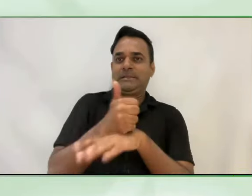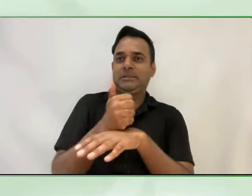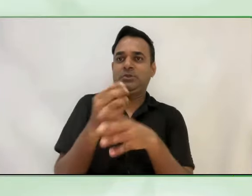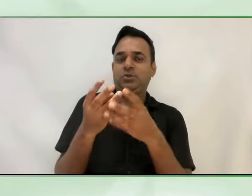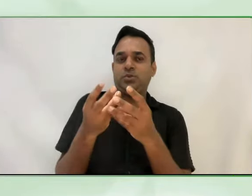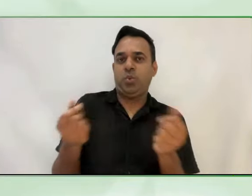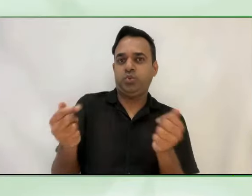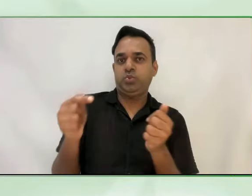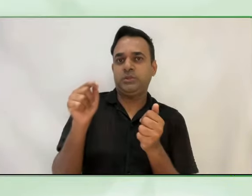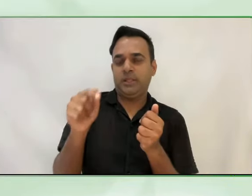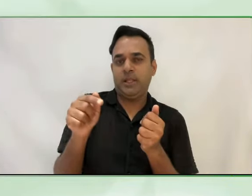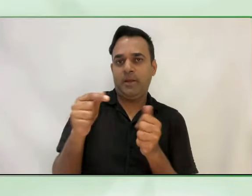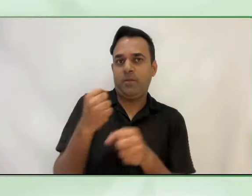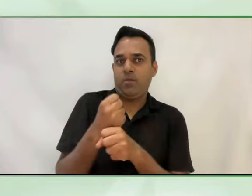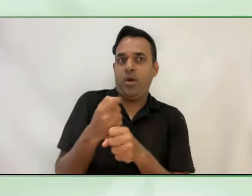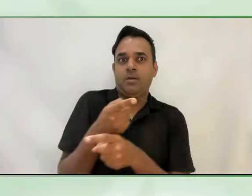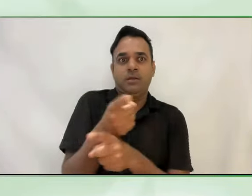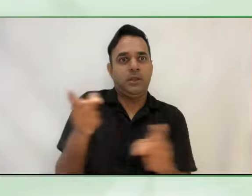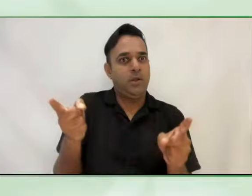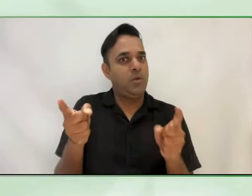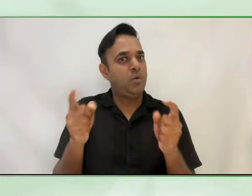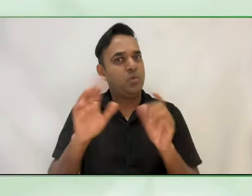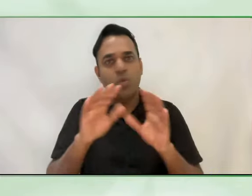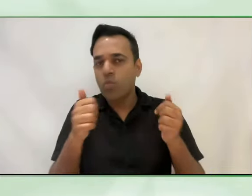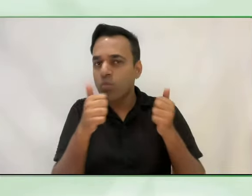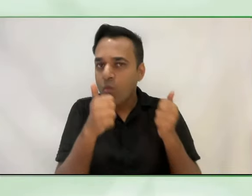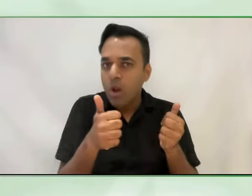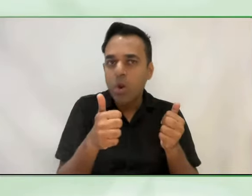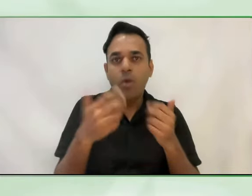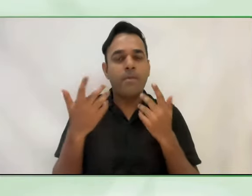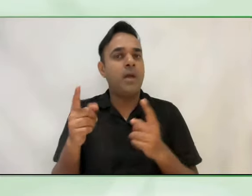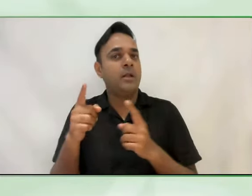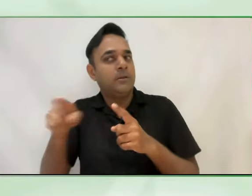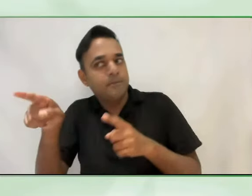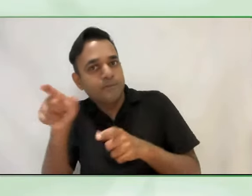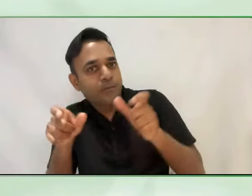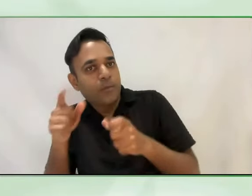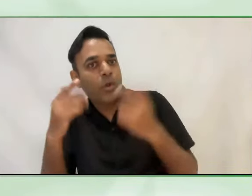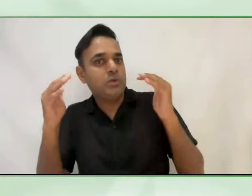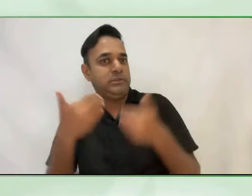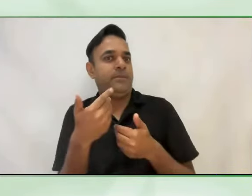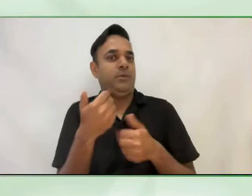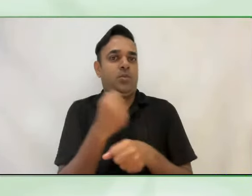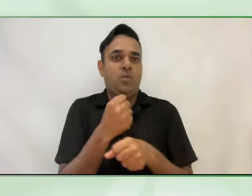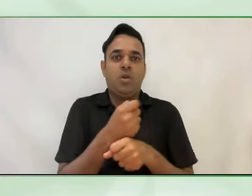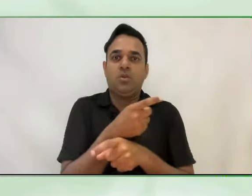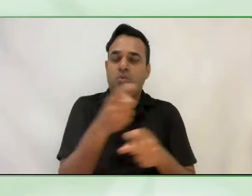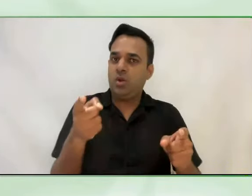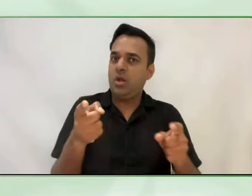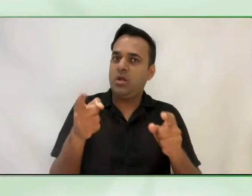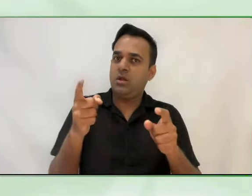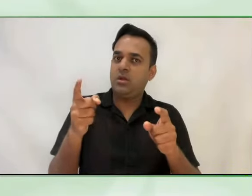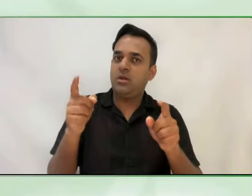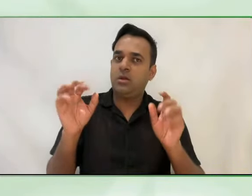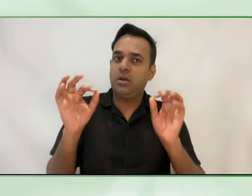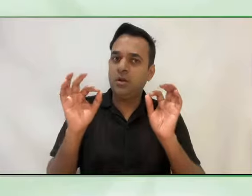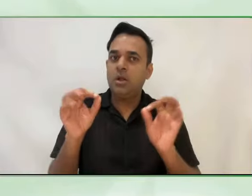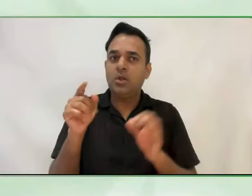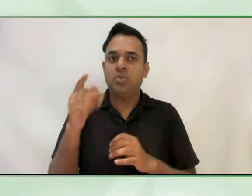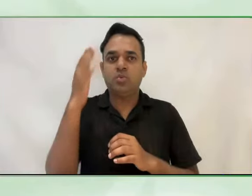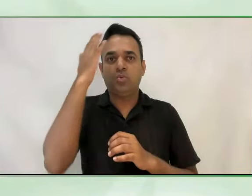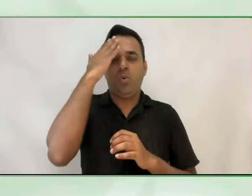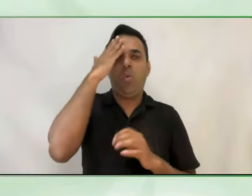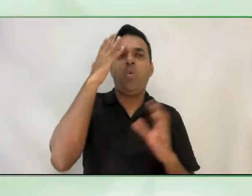is to design something that can be individualized. They are thinking about the universal approach, but in the